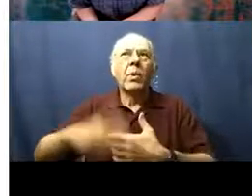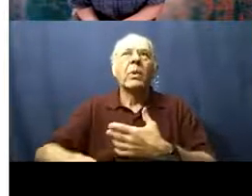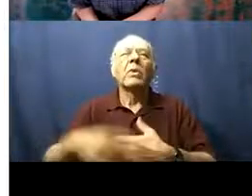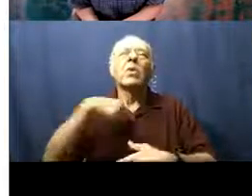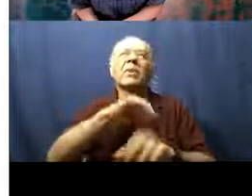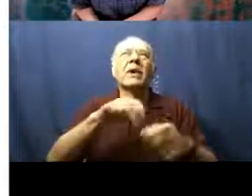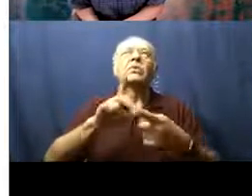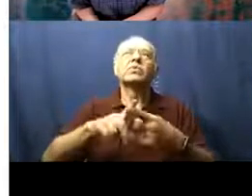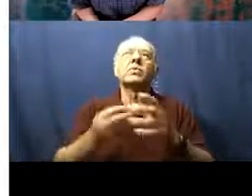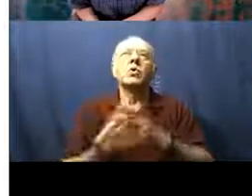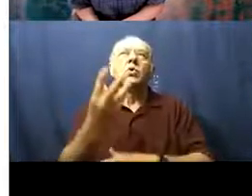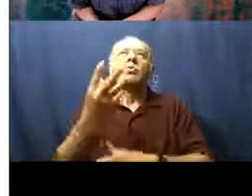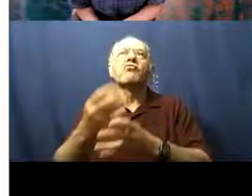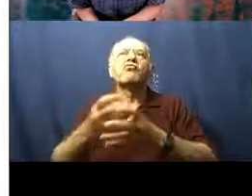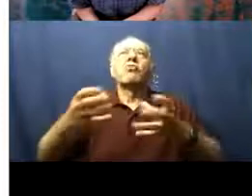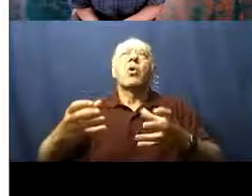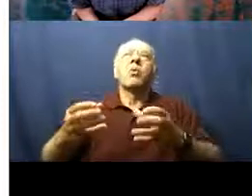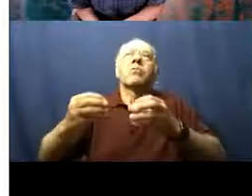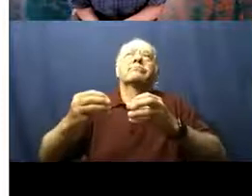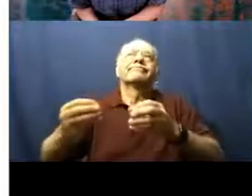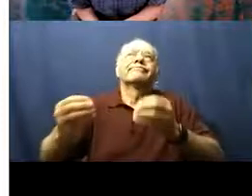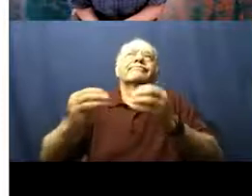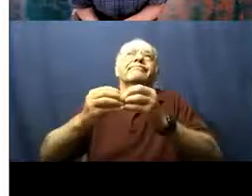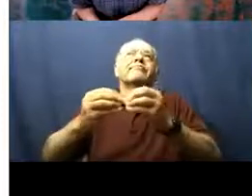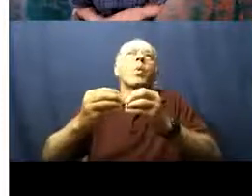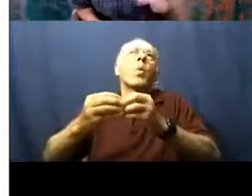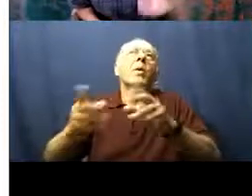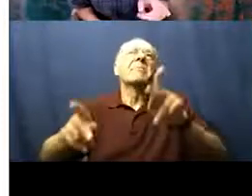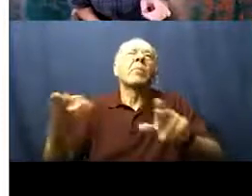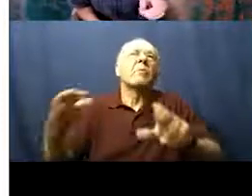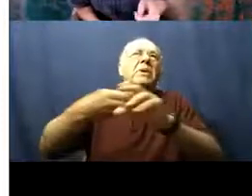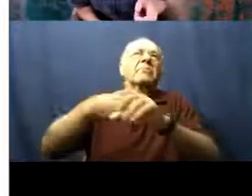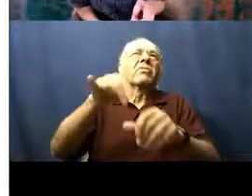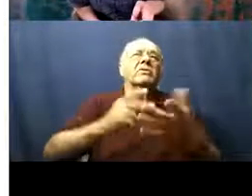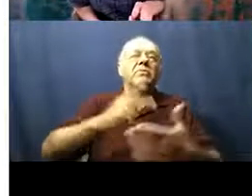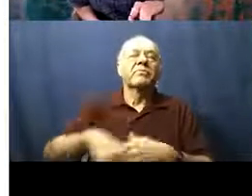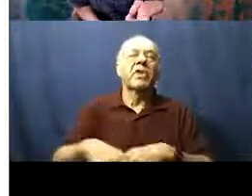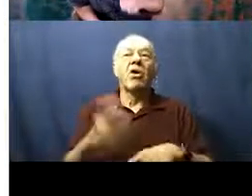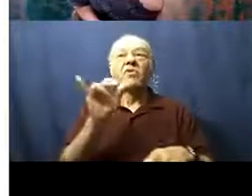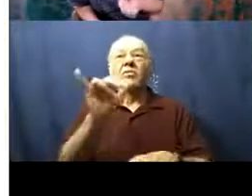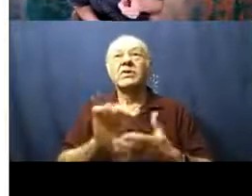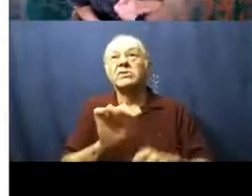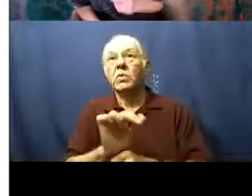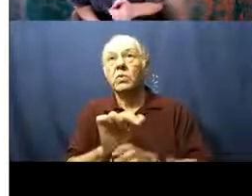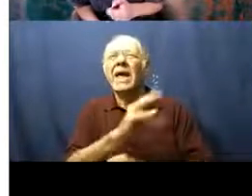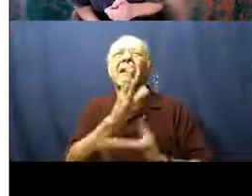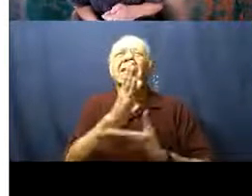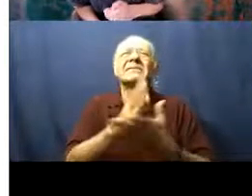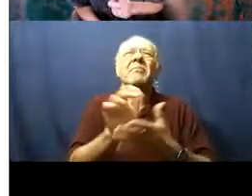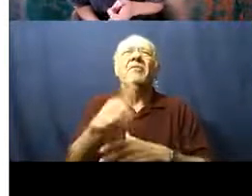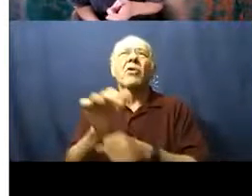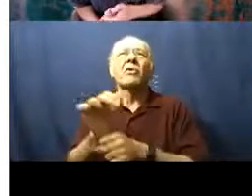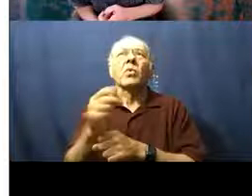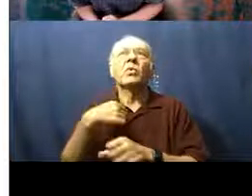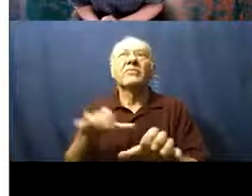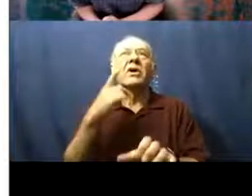able to grow participation in those programs. As a result of this work and some of the other work we've done,